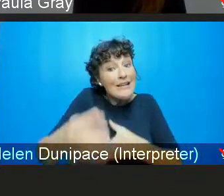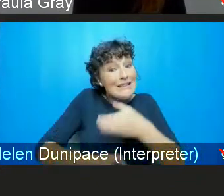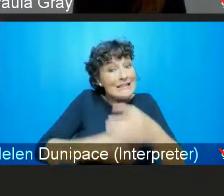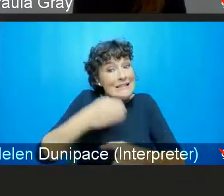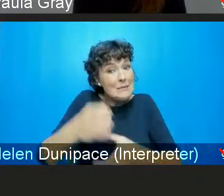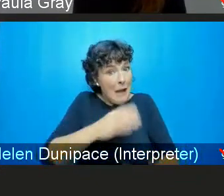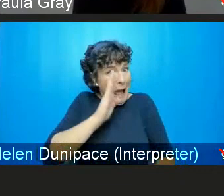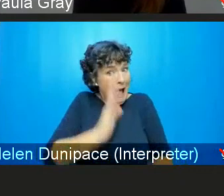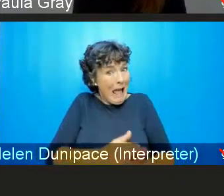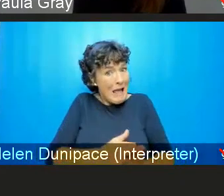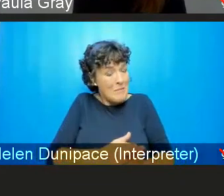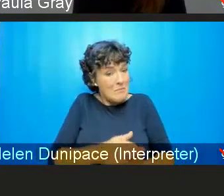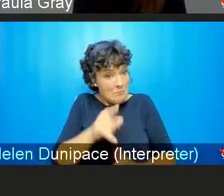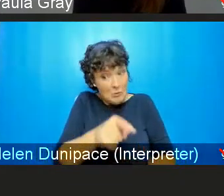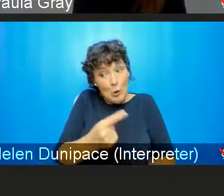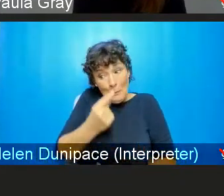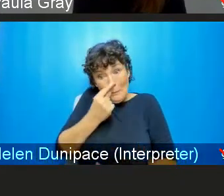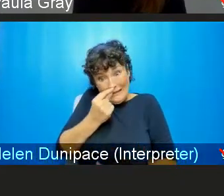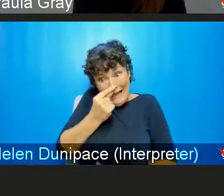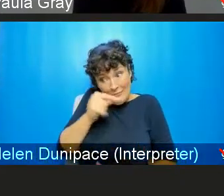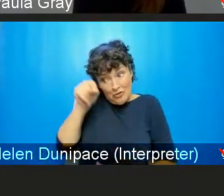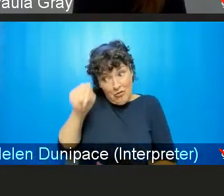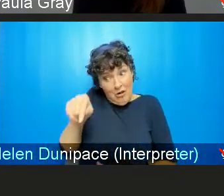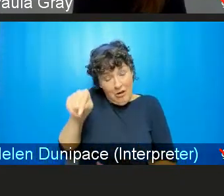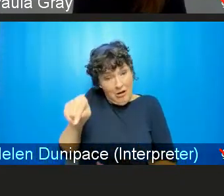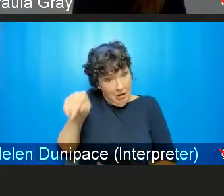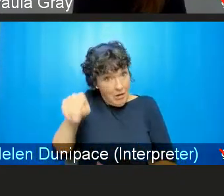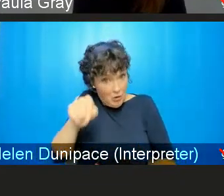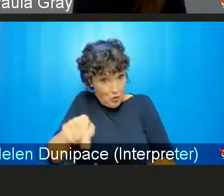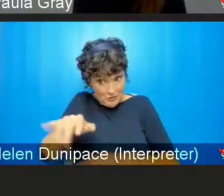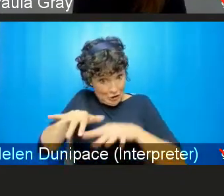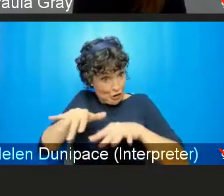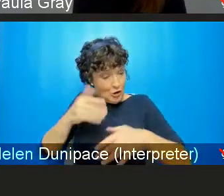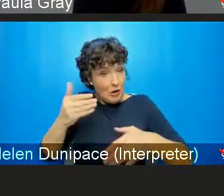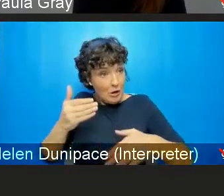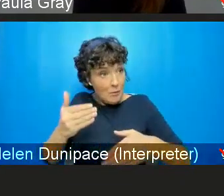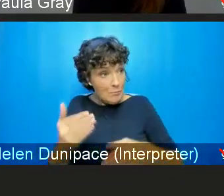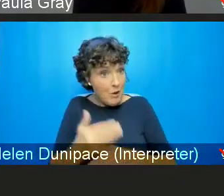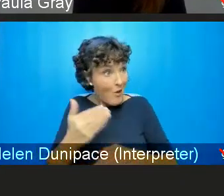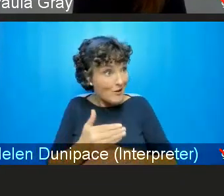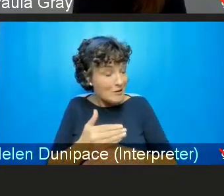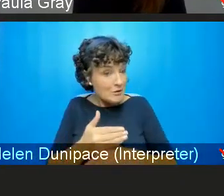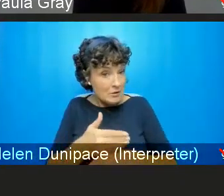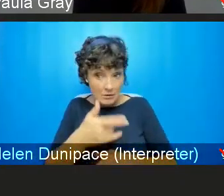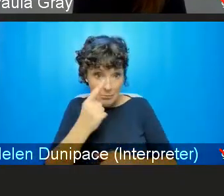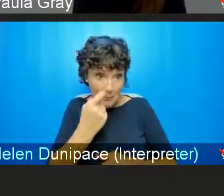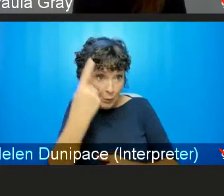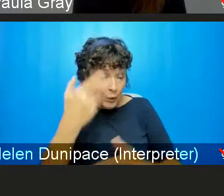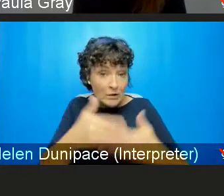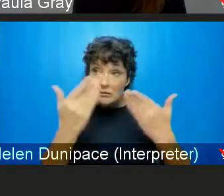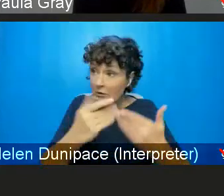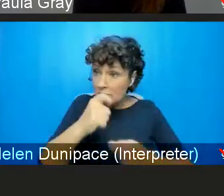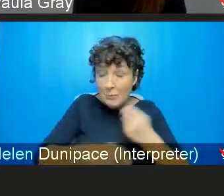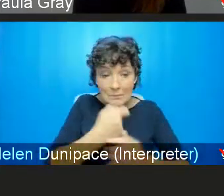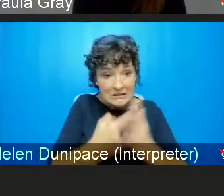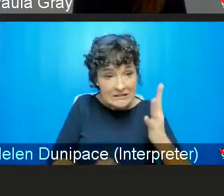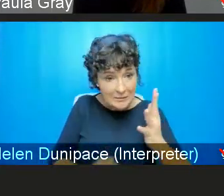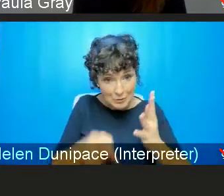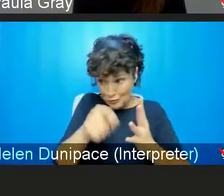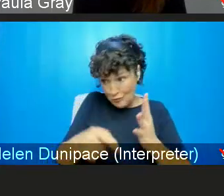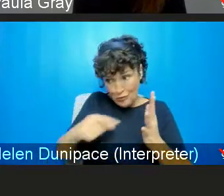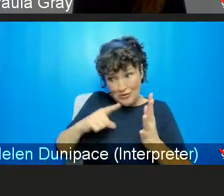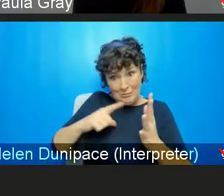actually potentially helping to support individuals that are already in your organisation that may, as you said,